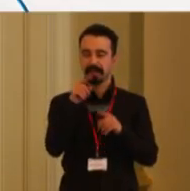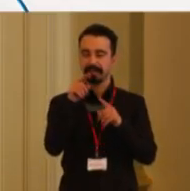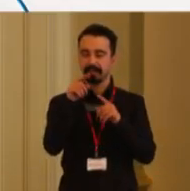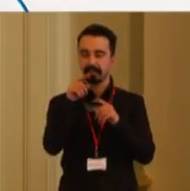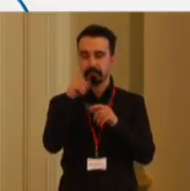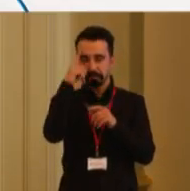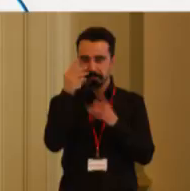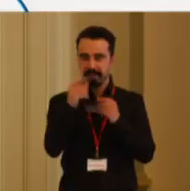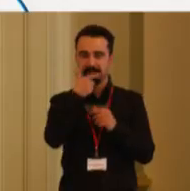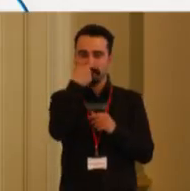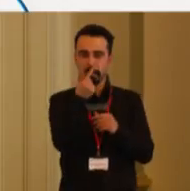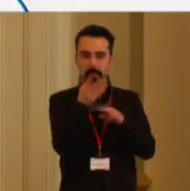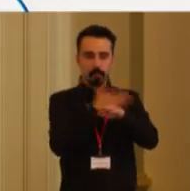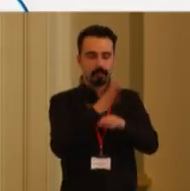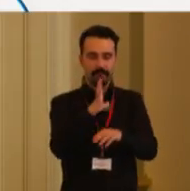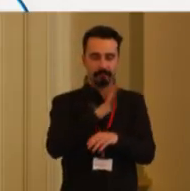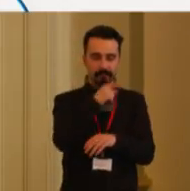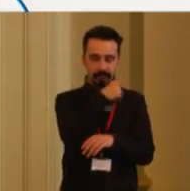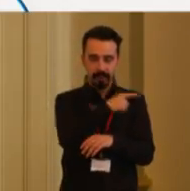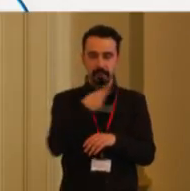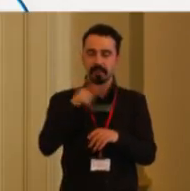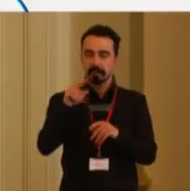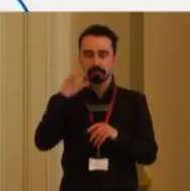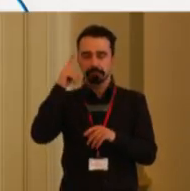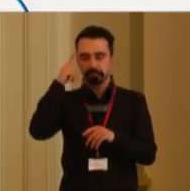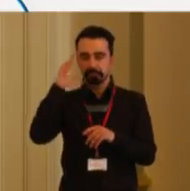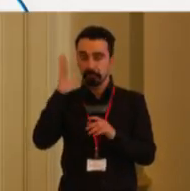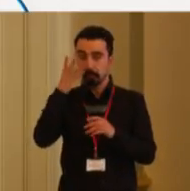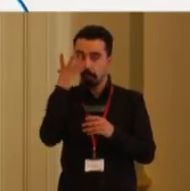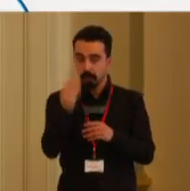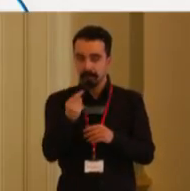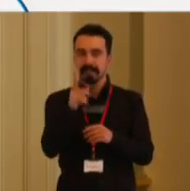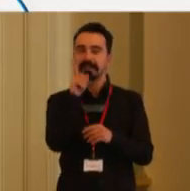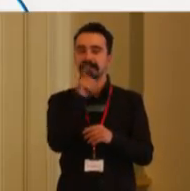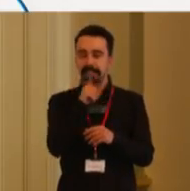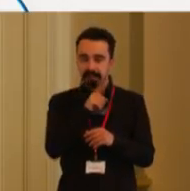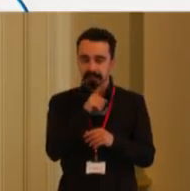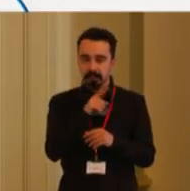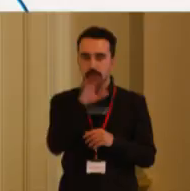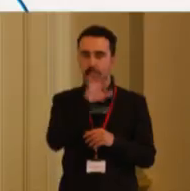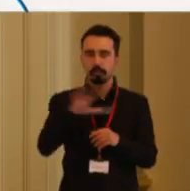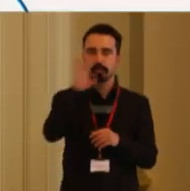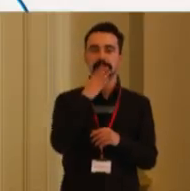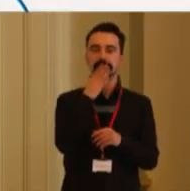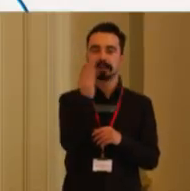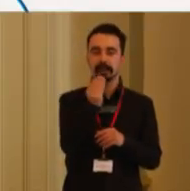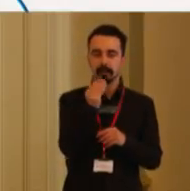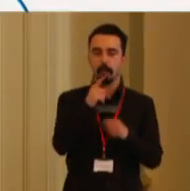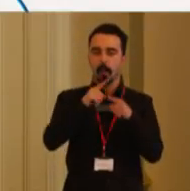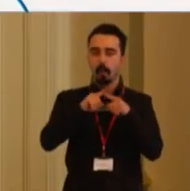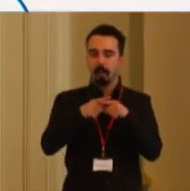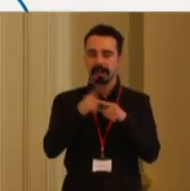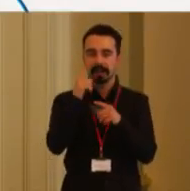As a footnote, I'd like to mention one thing that was also mentioned in one of the videos that's quite surprising.